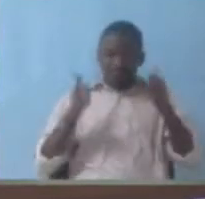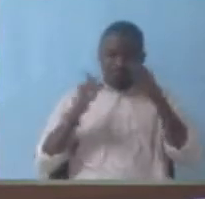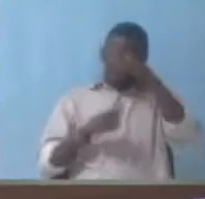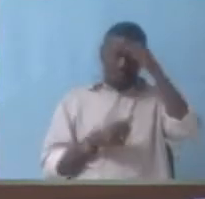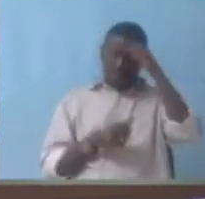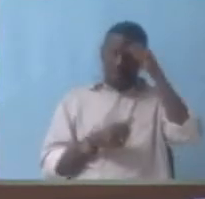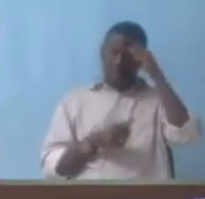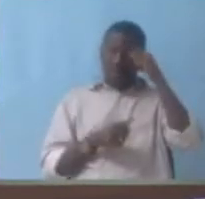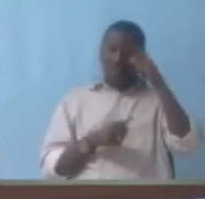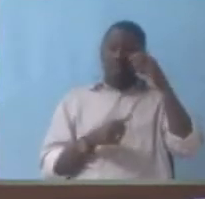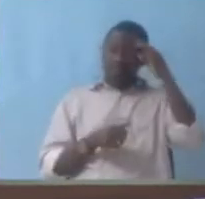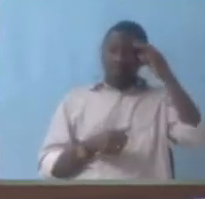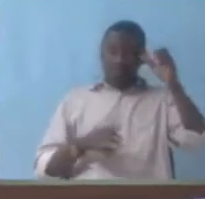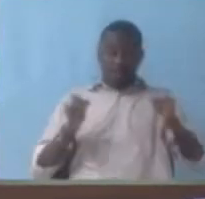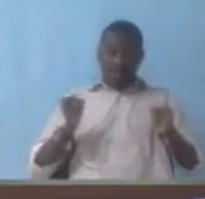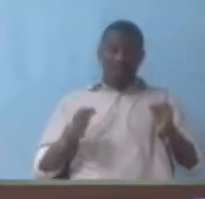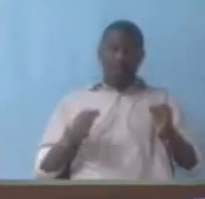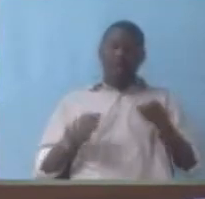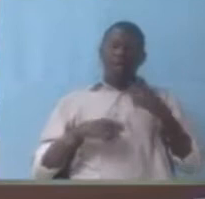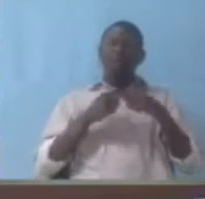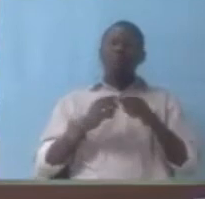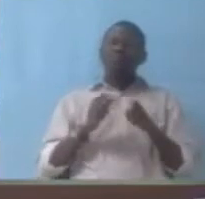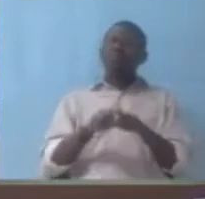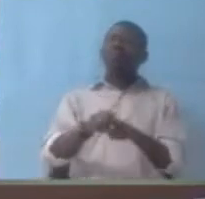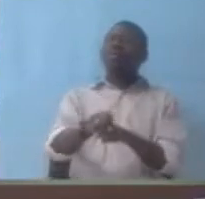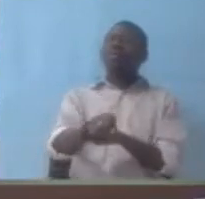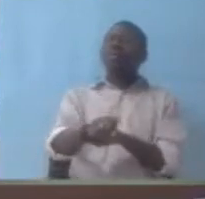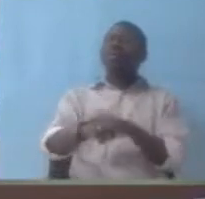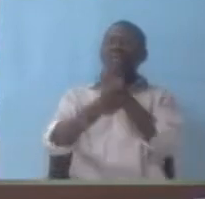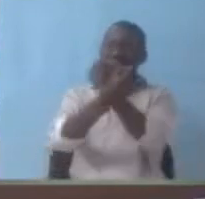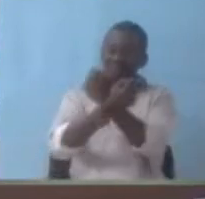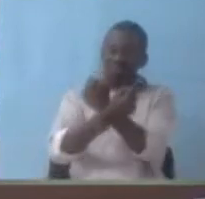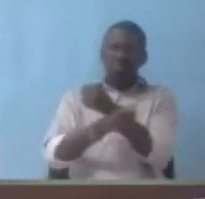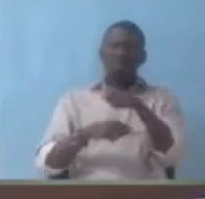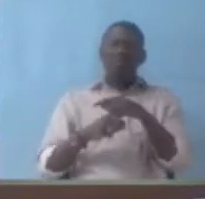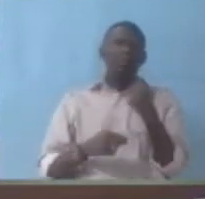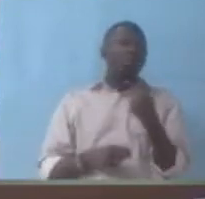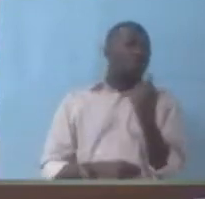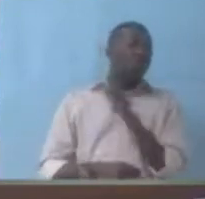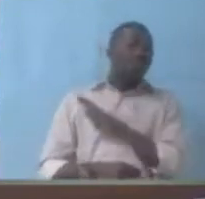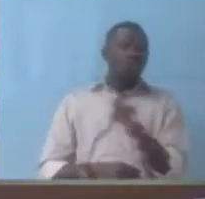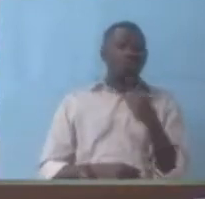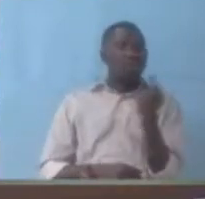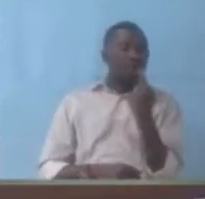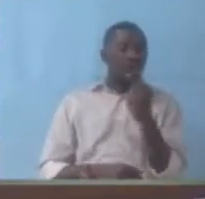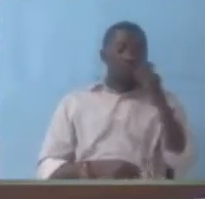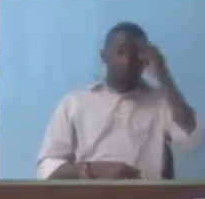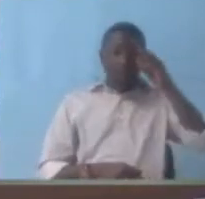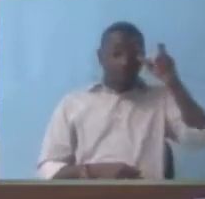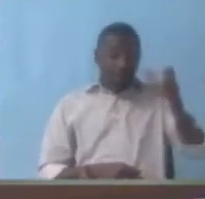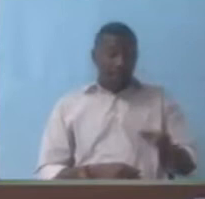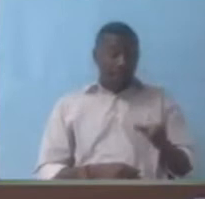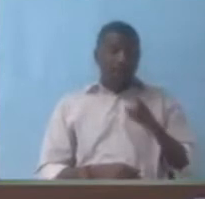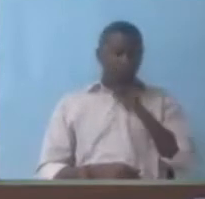extensive detention, not only of ministers, but of so many people. Birinna tanga de un kubasoto. Wakata muneti. Hana